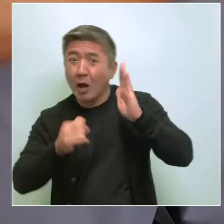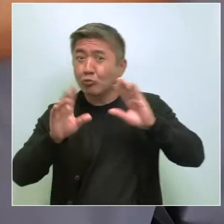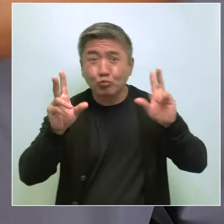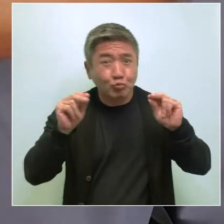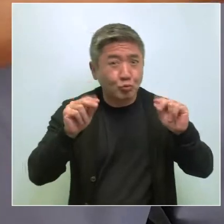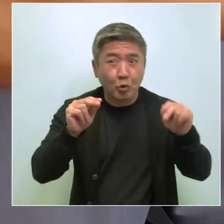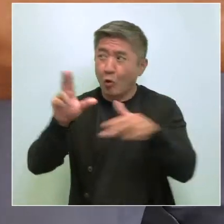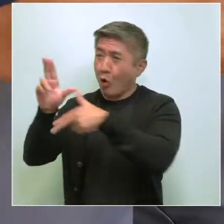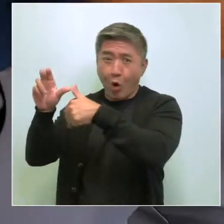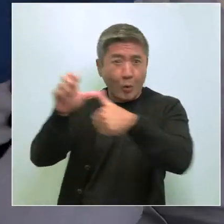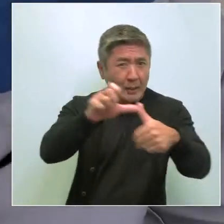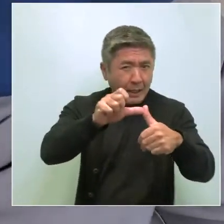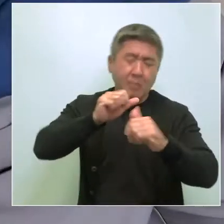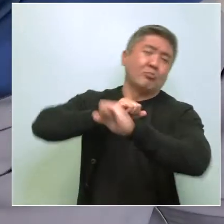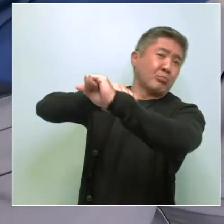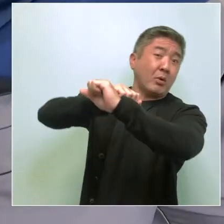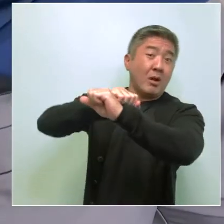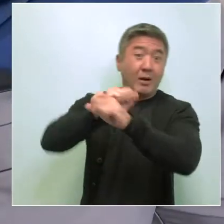hurricanes and burglars.